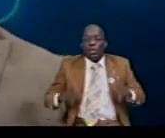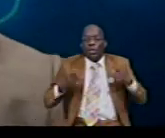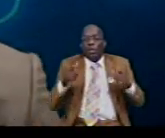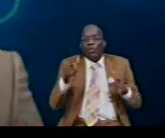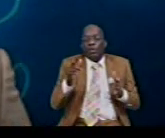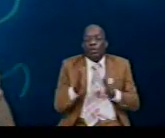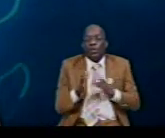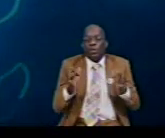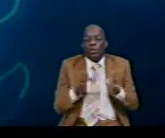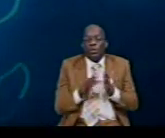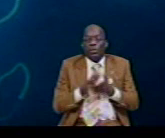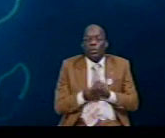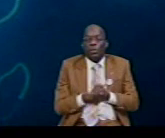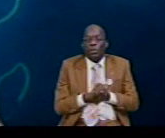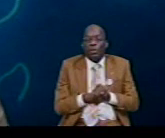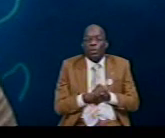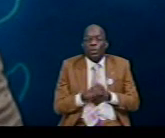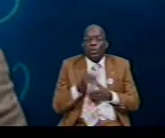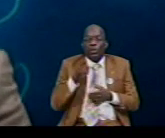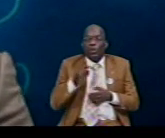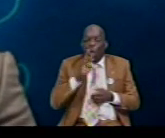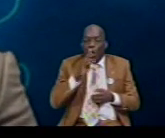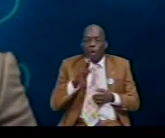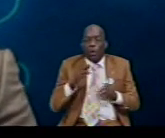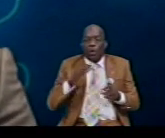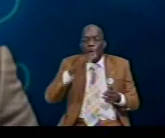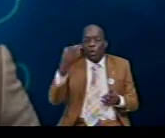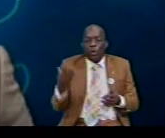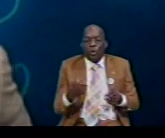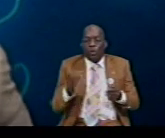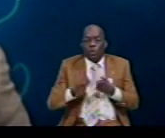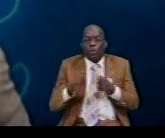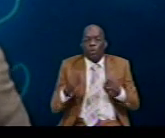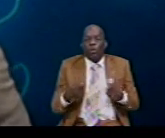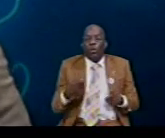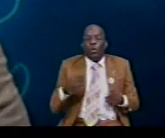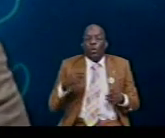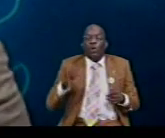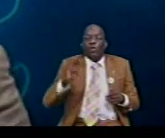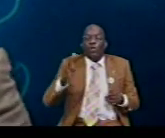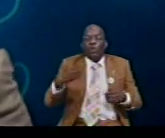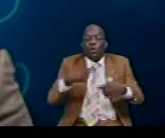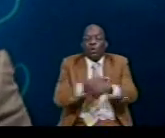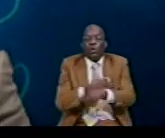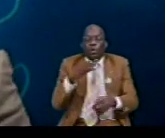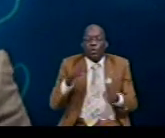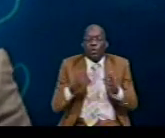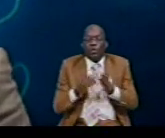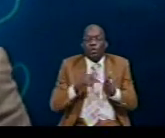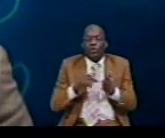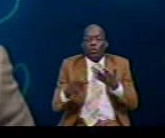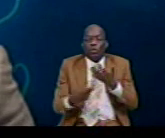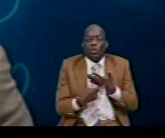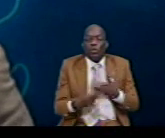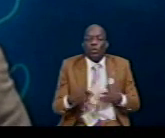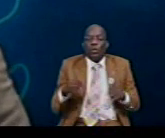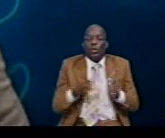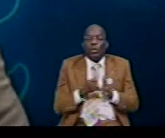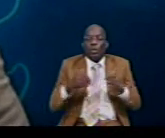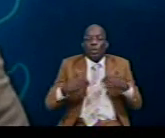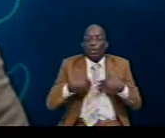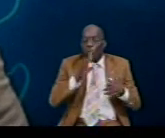You're welcome to day four of this program. It has been great, and the Lord has been doing great things among